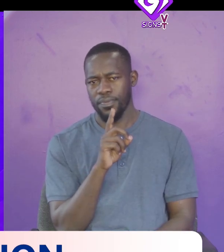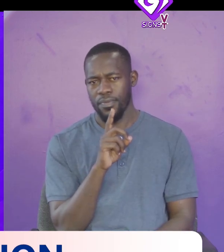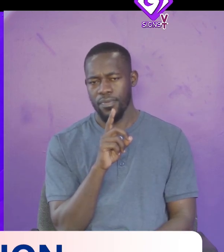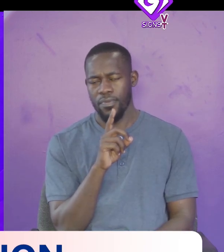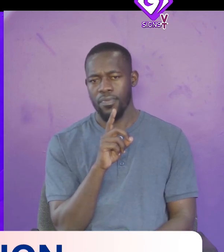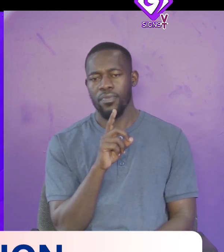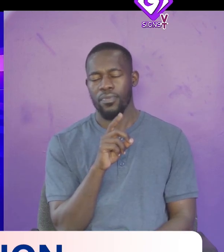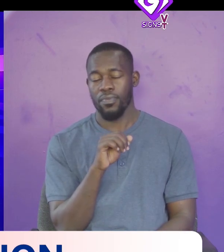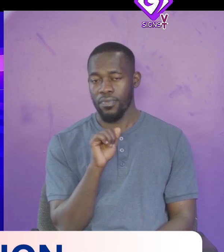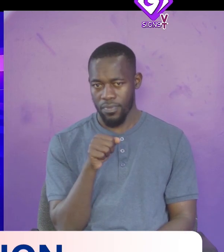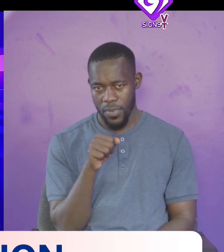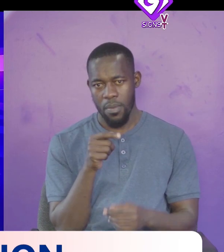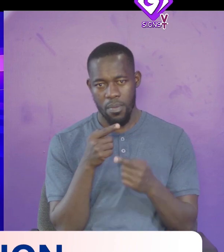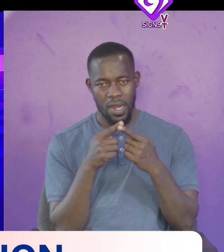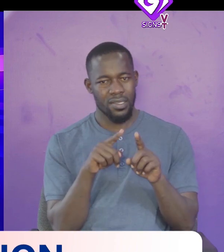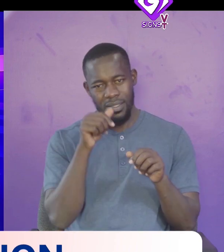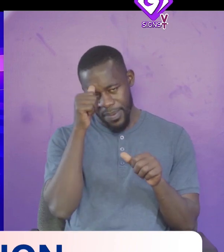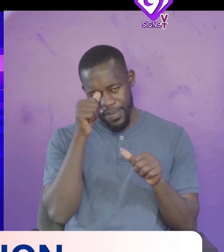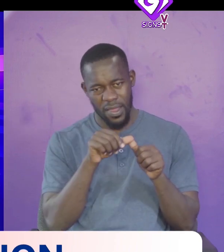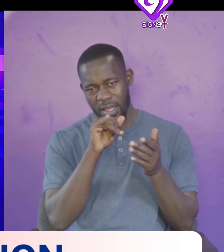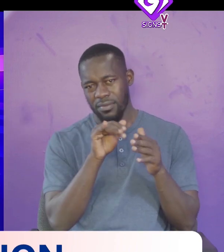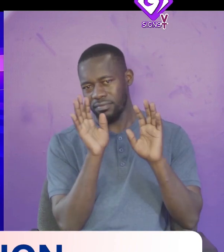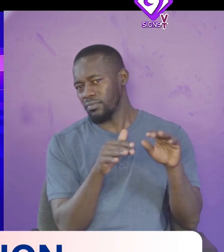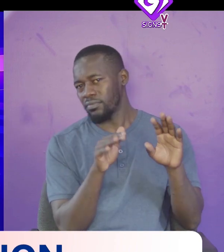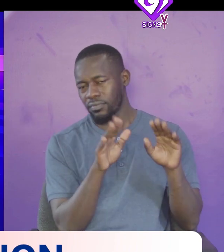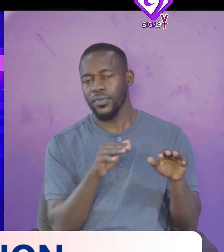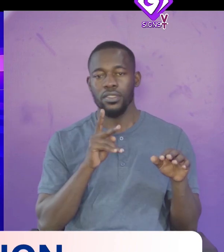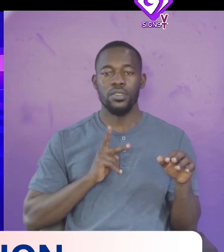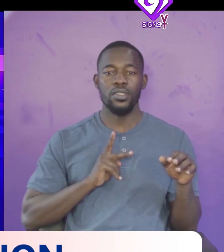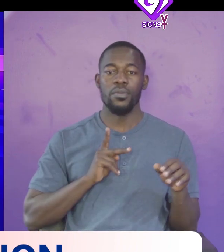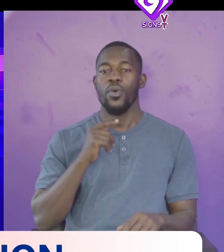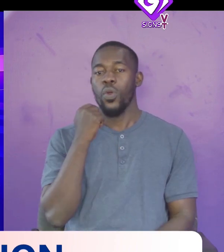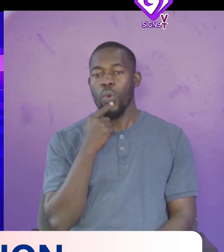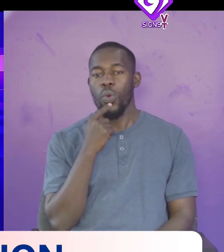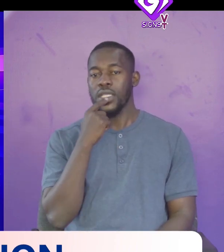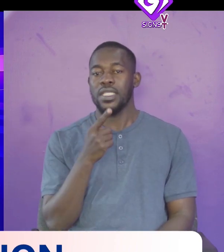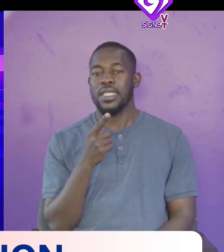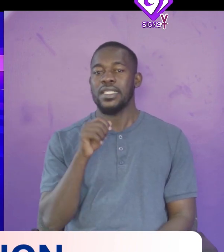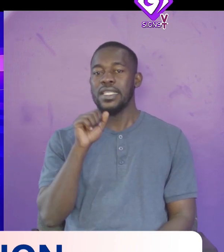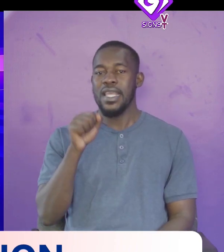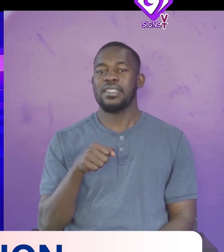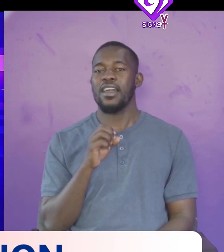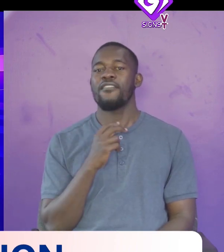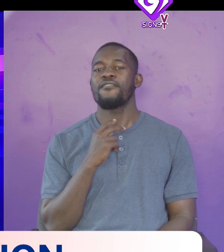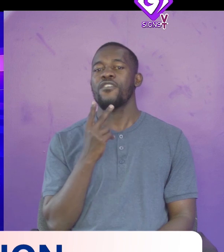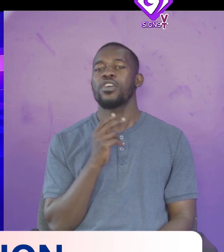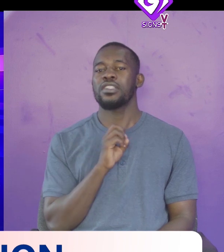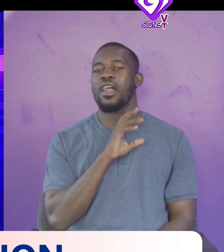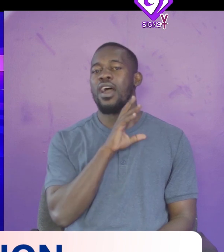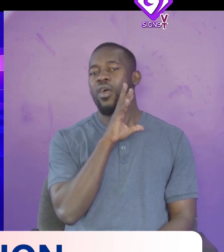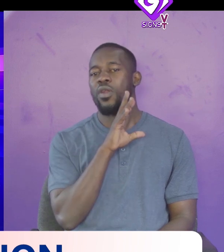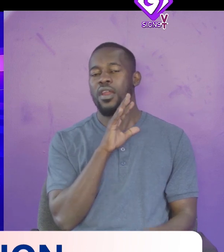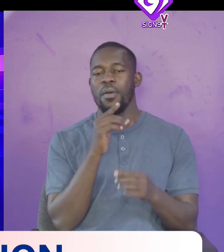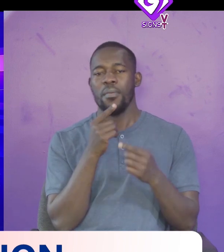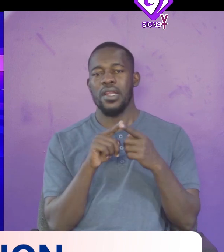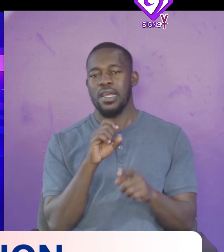But yes. We can all remember that the people who said nay were louder. Yeah. But then the ayes, which